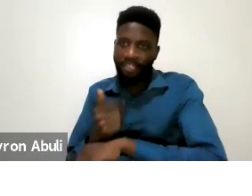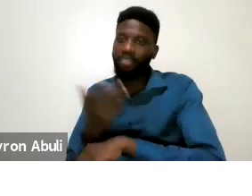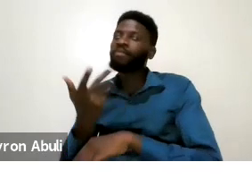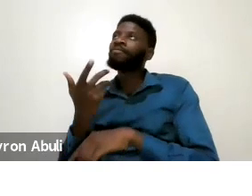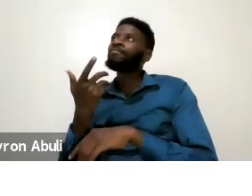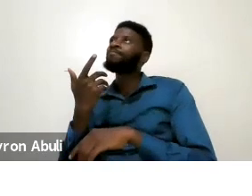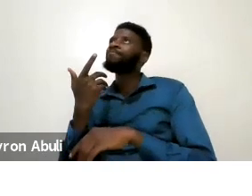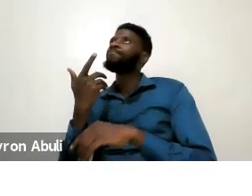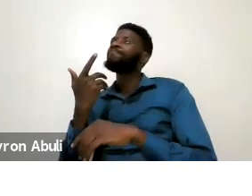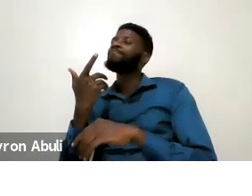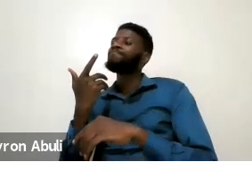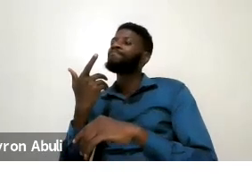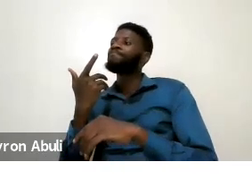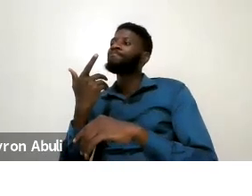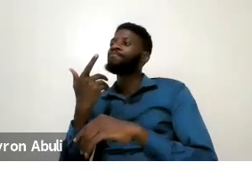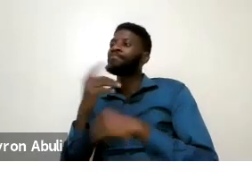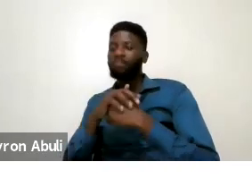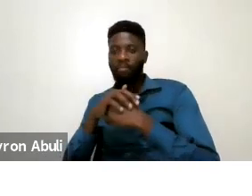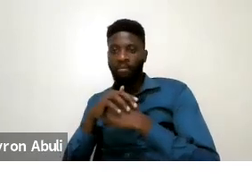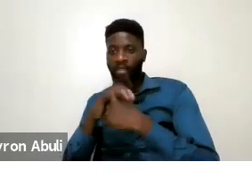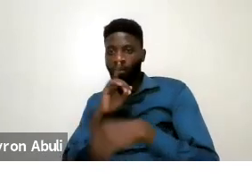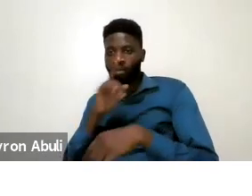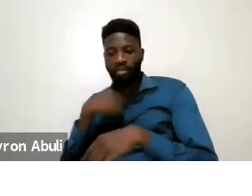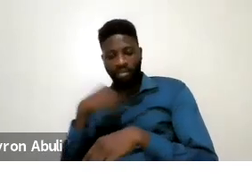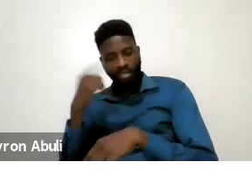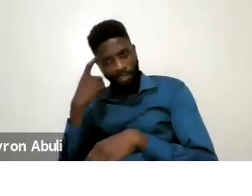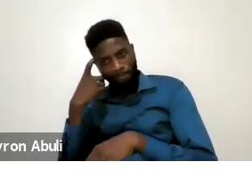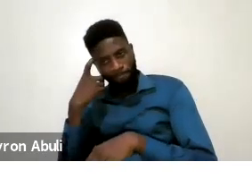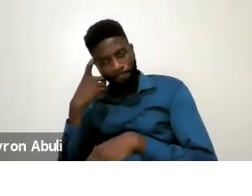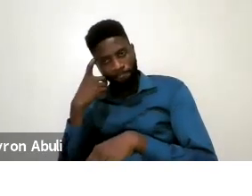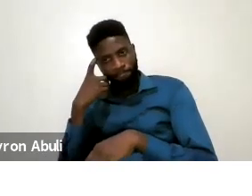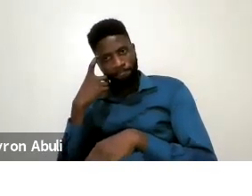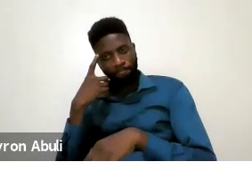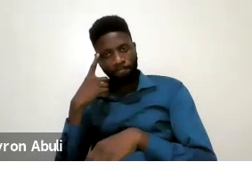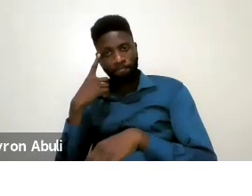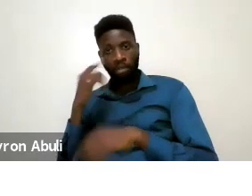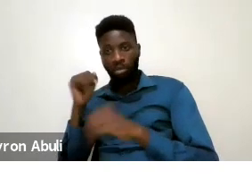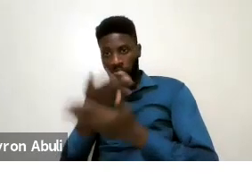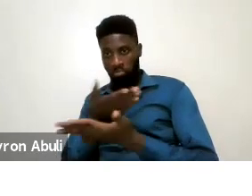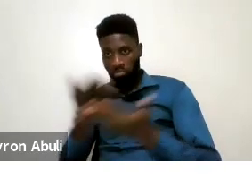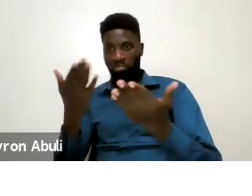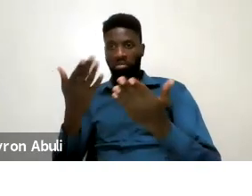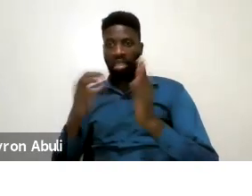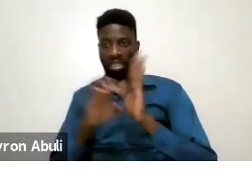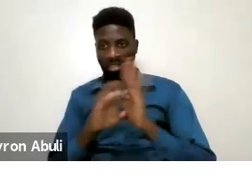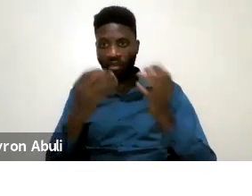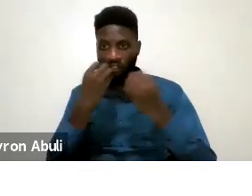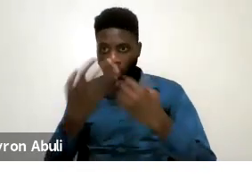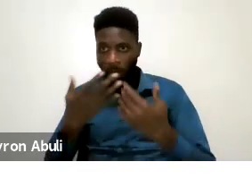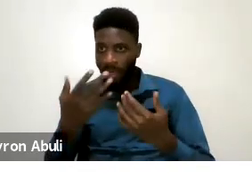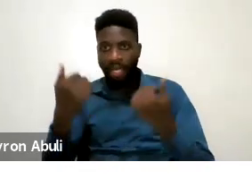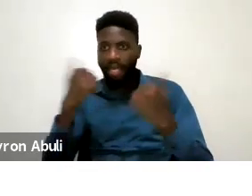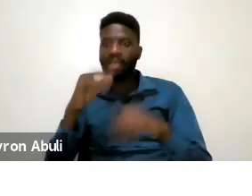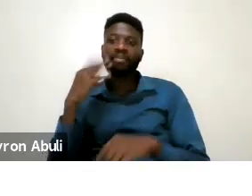the protected attribute. So I think I can hear examples from you guys in terms of any experiences that you have